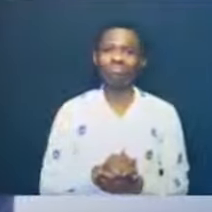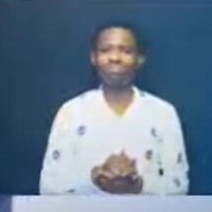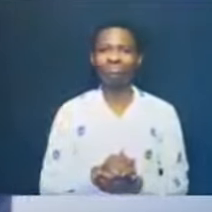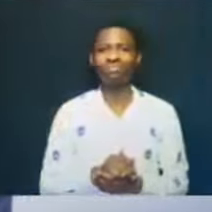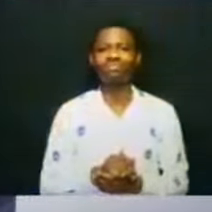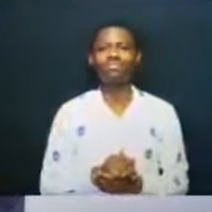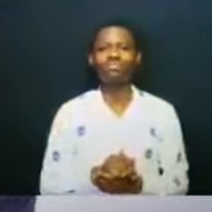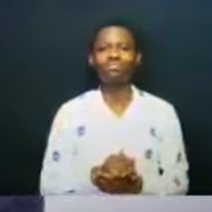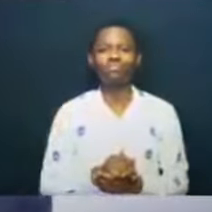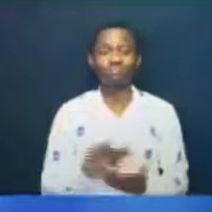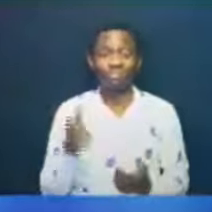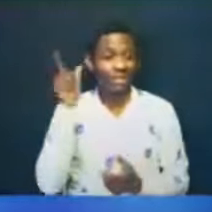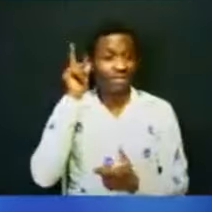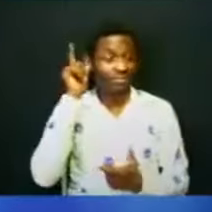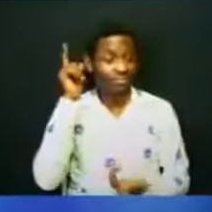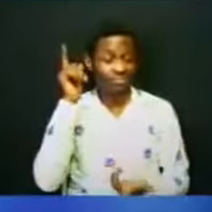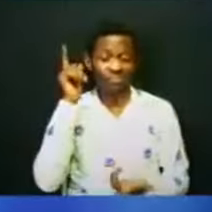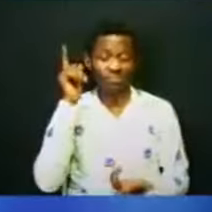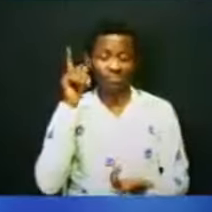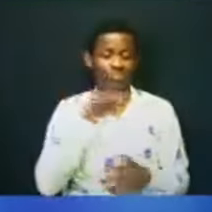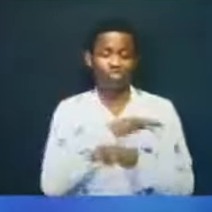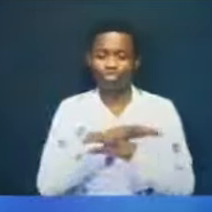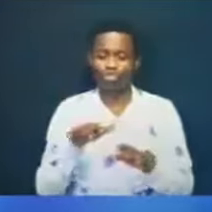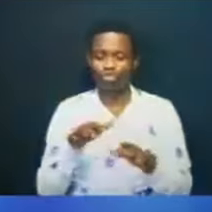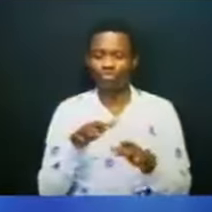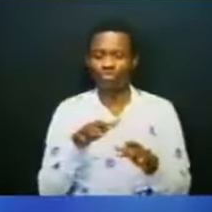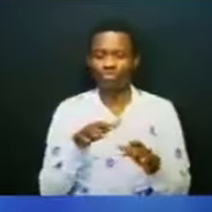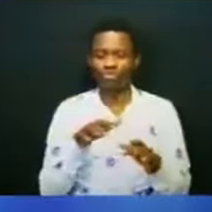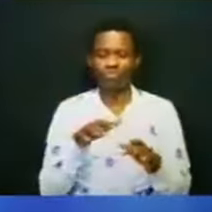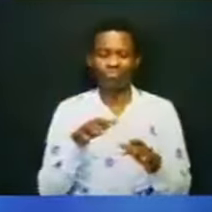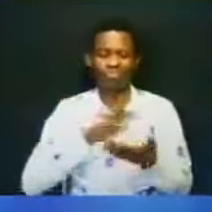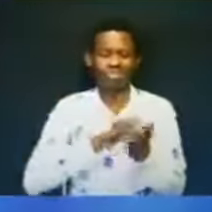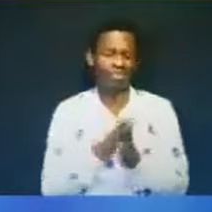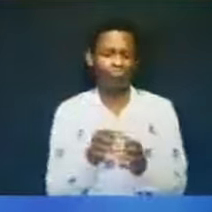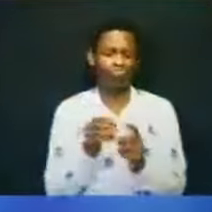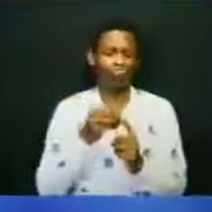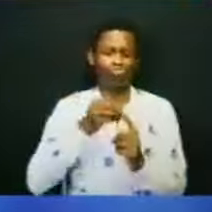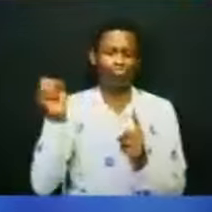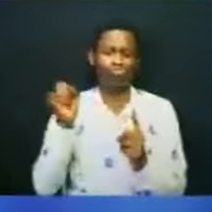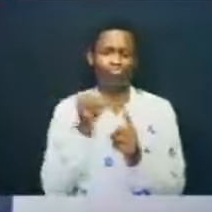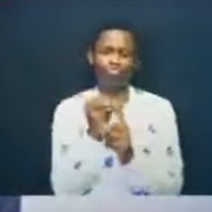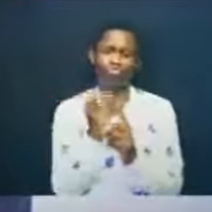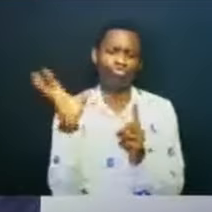Now listen to me. Don't take yourself too seriously.